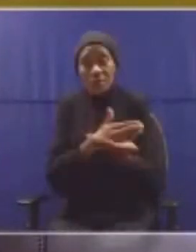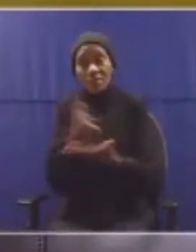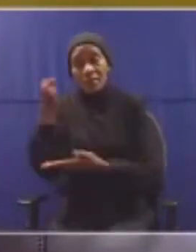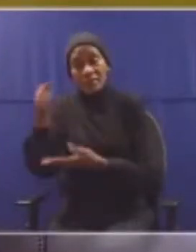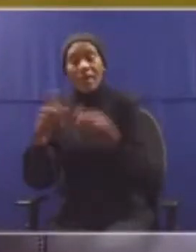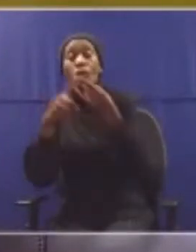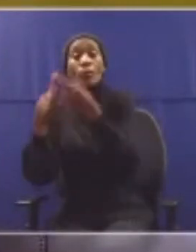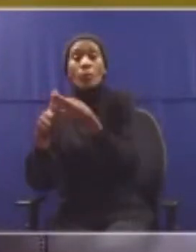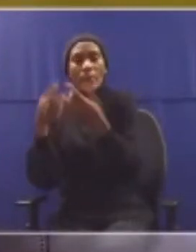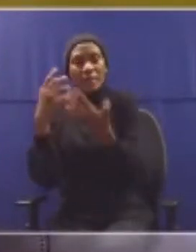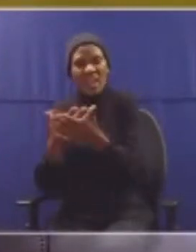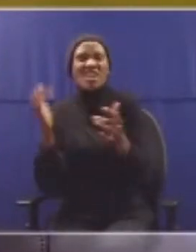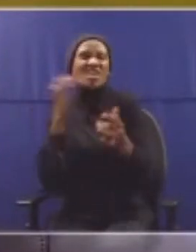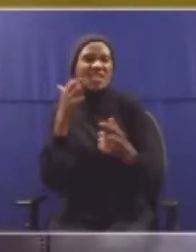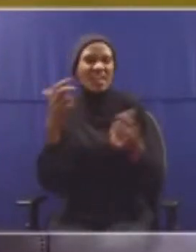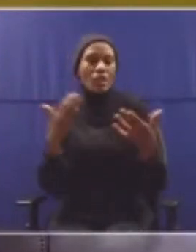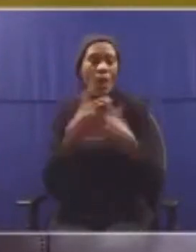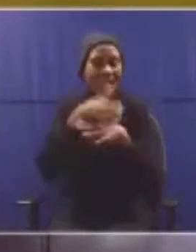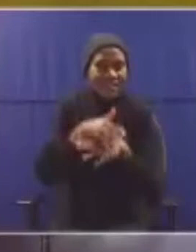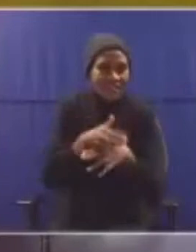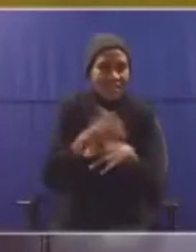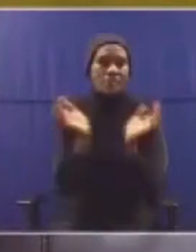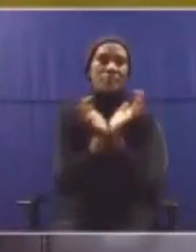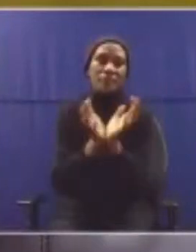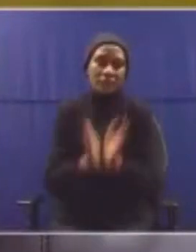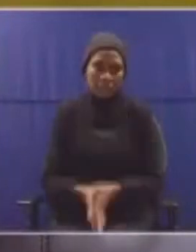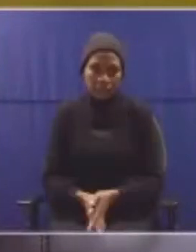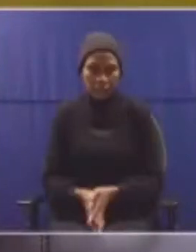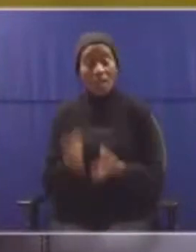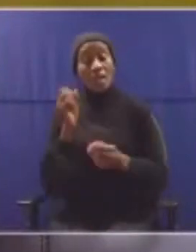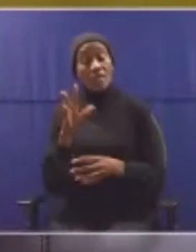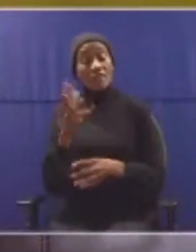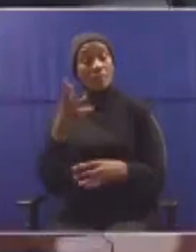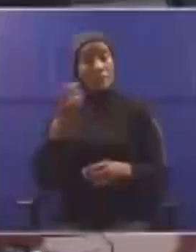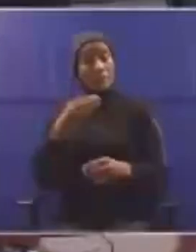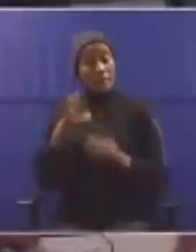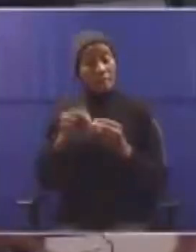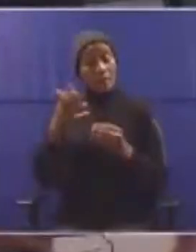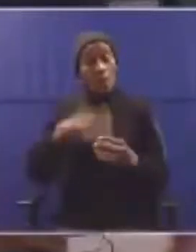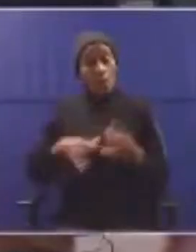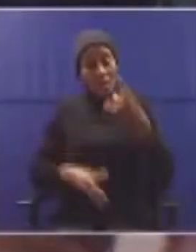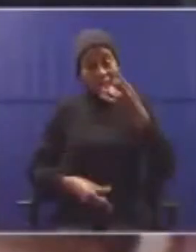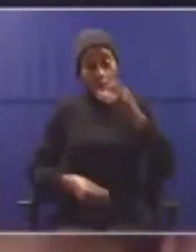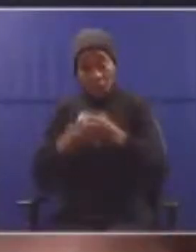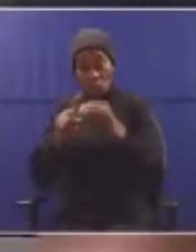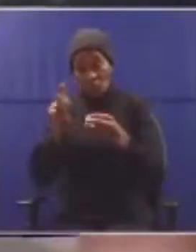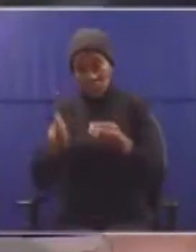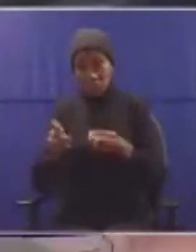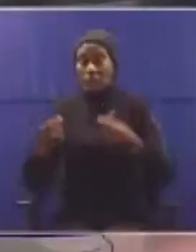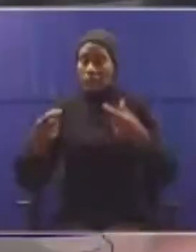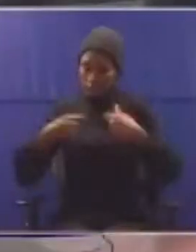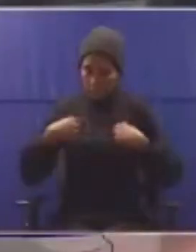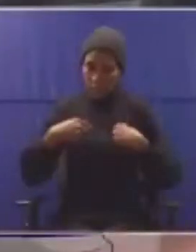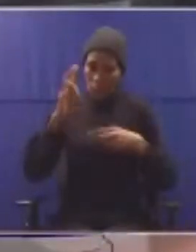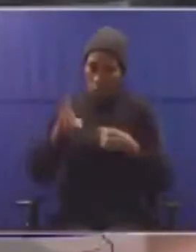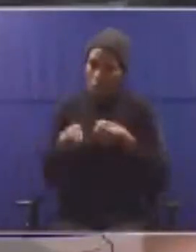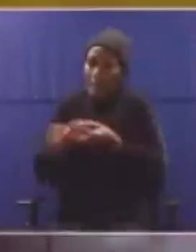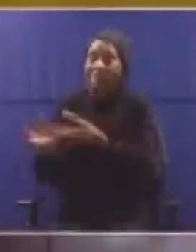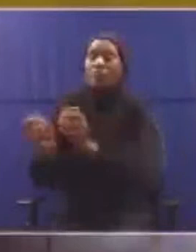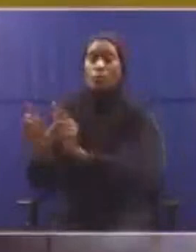virtual platform. The members who will pose supplementary questions will be recognized by the presiding